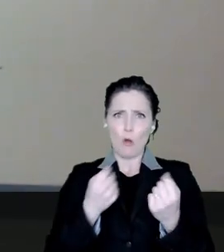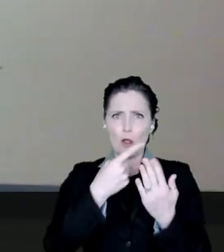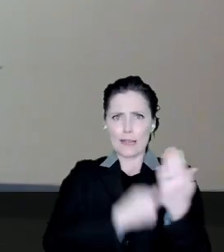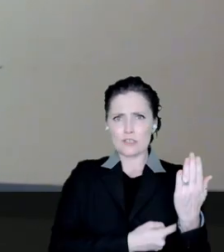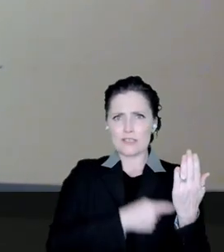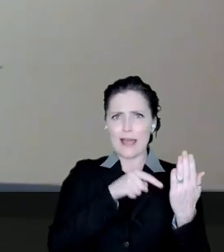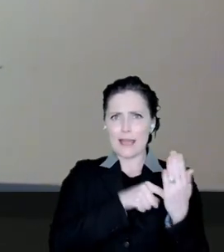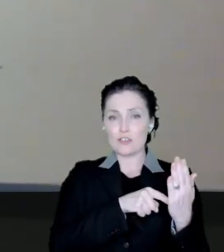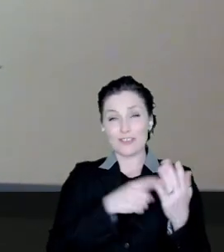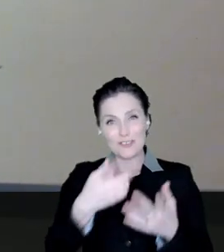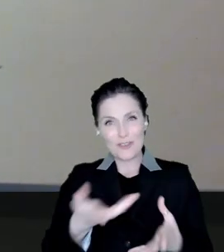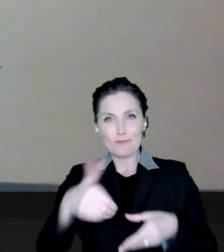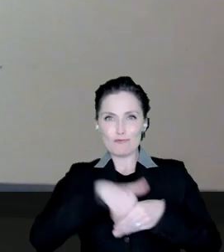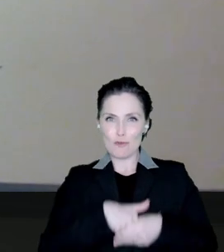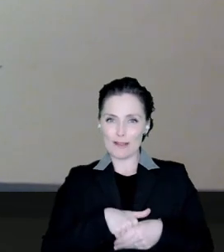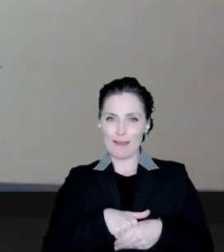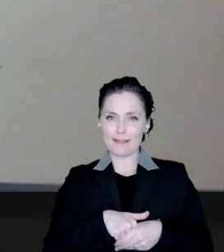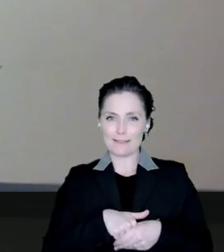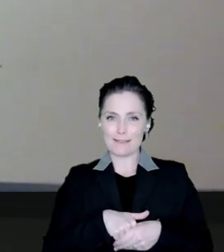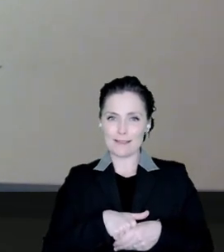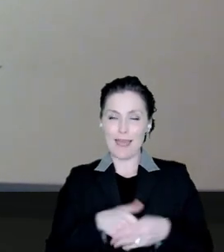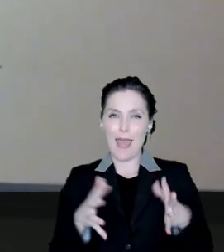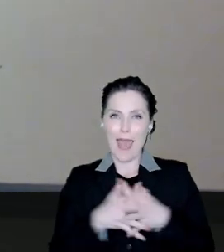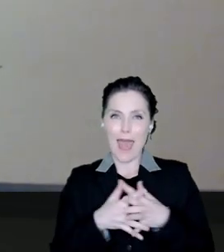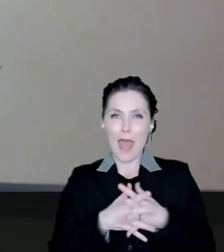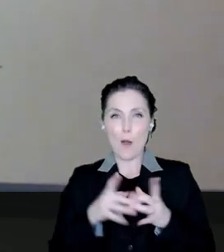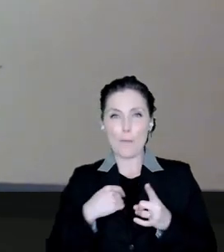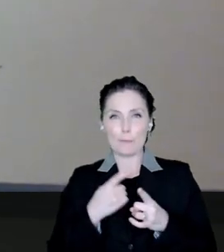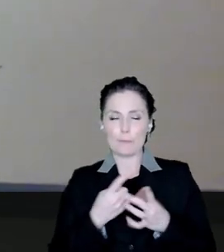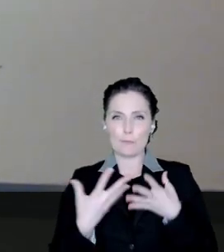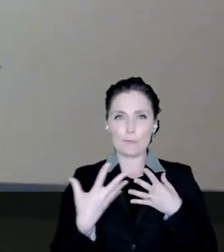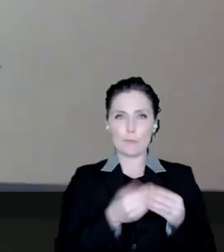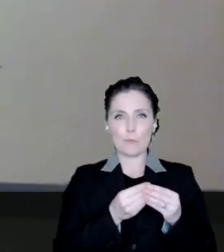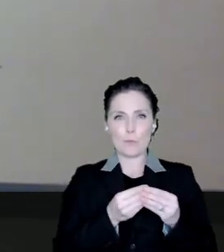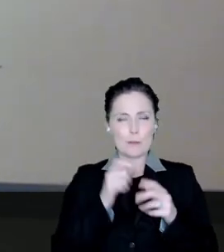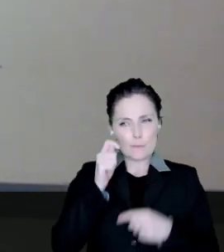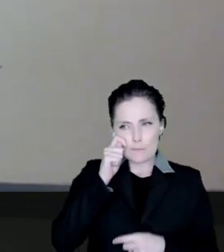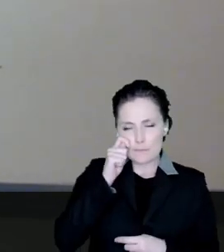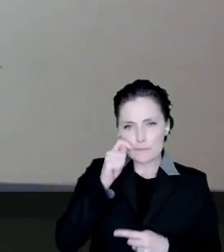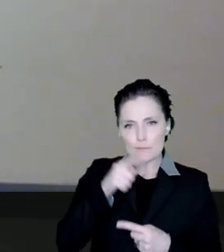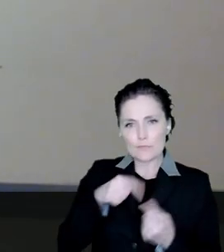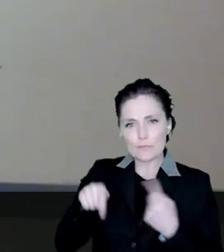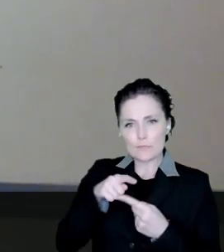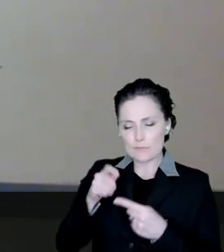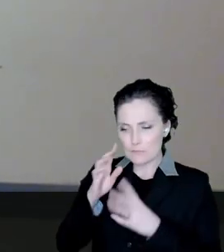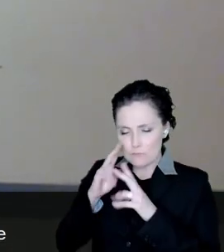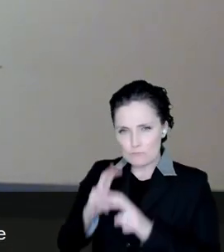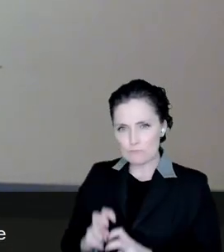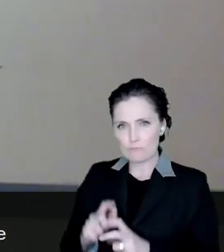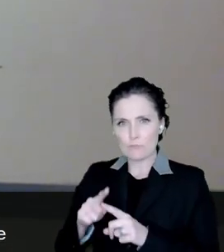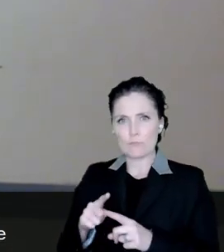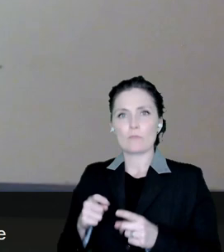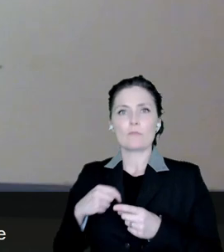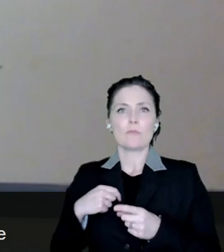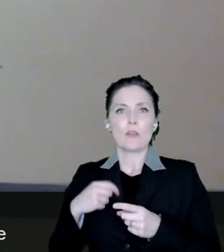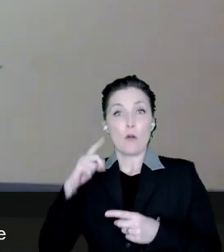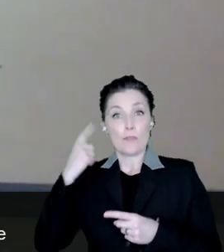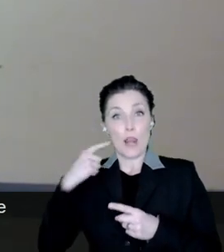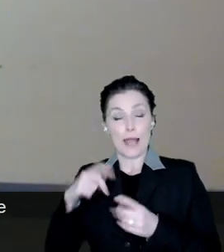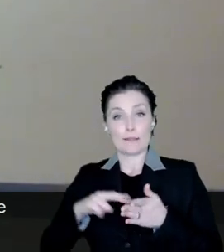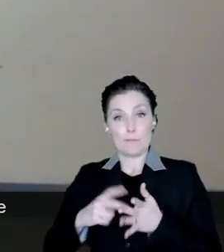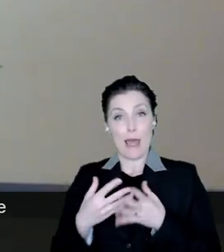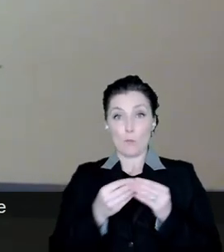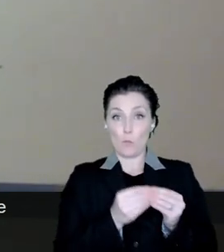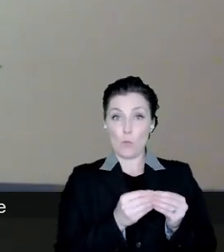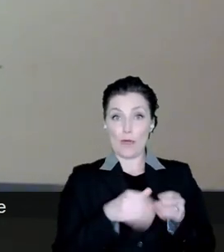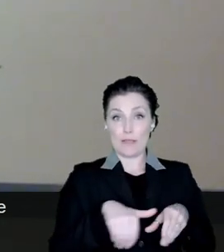us in, I spend a lot of time at the examination in public of the London plan, along with Assembly Member Russell. We probably wanted